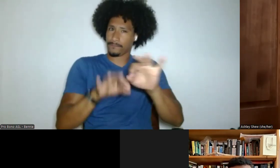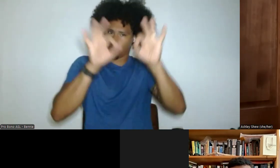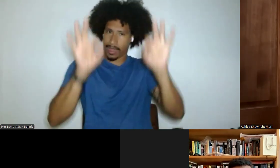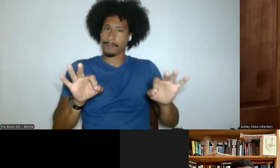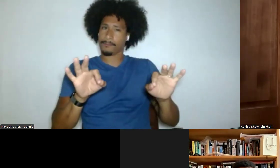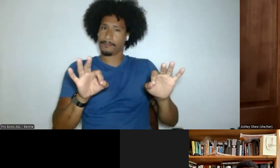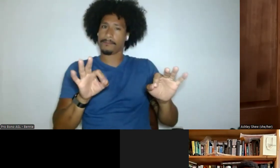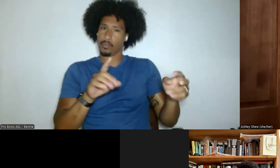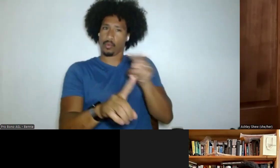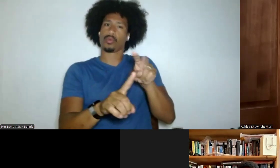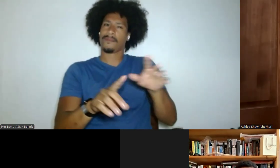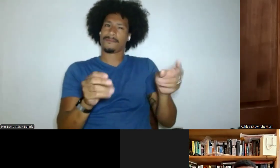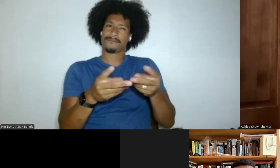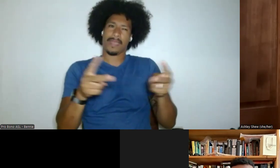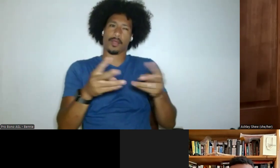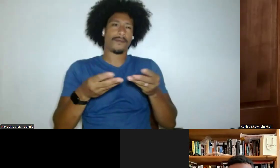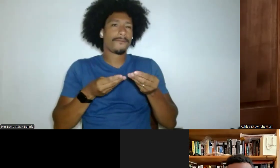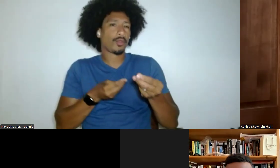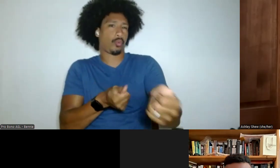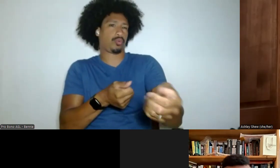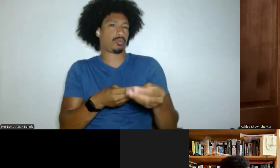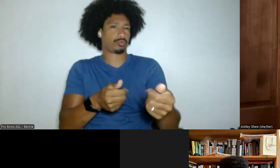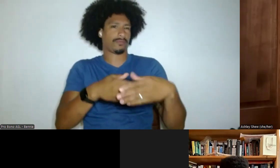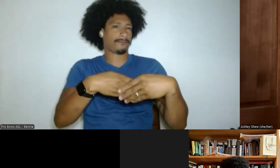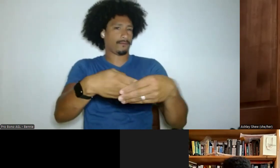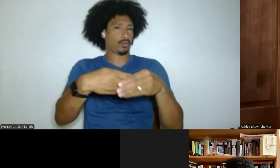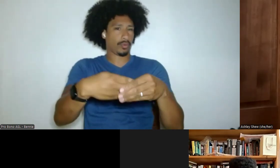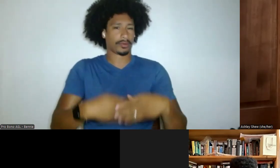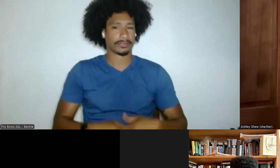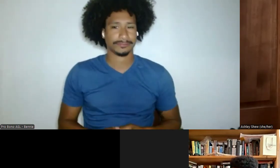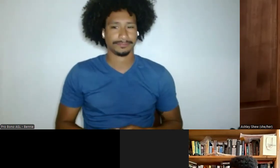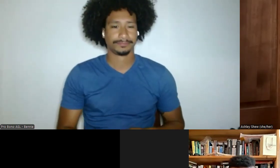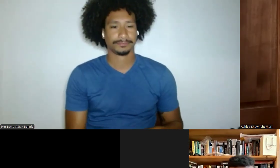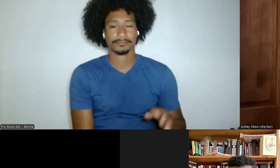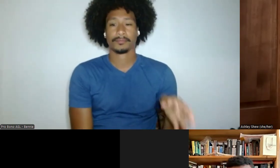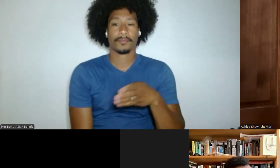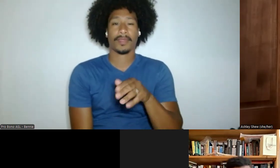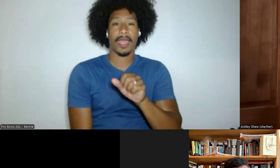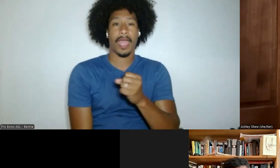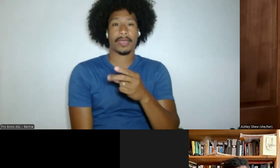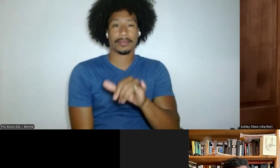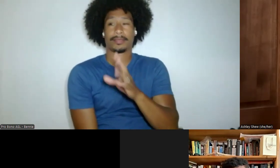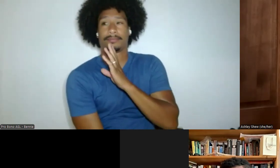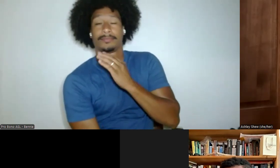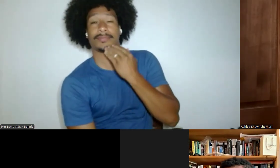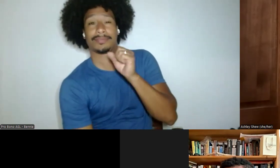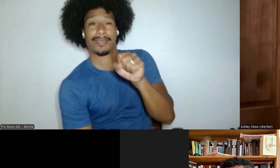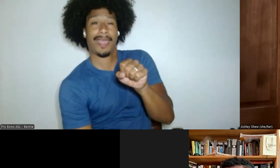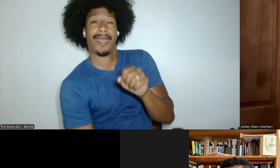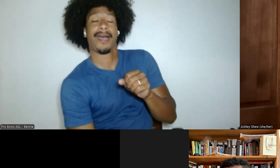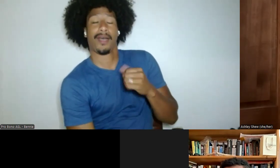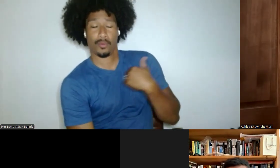that way. Yeah, and we've done 9 runs. No two have been even similar. We've